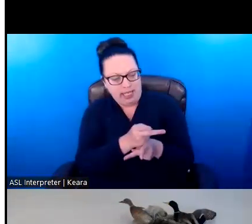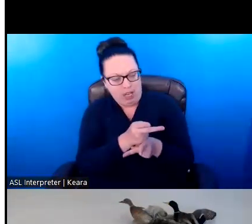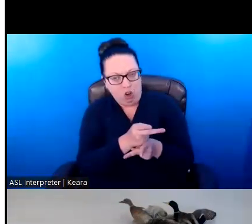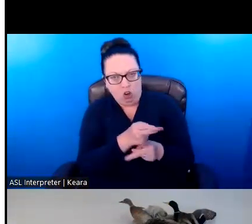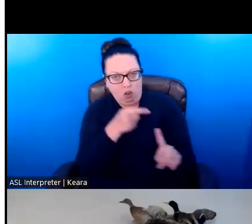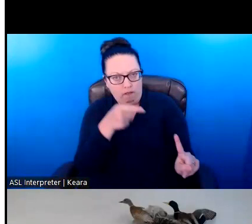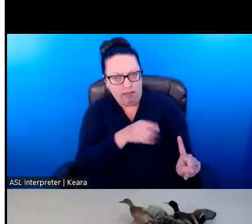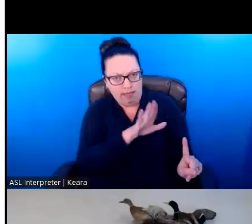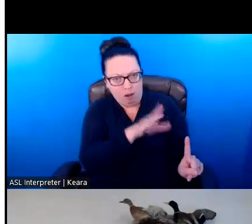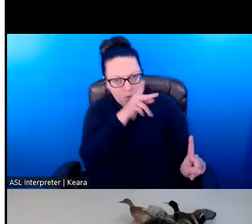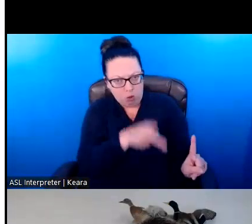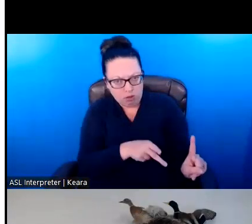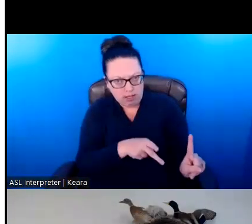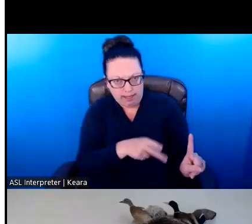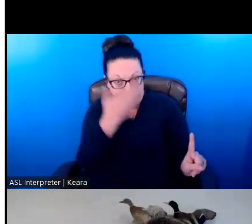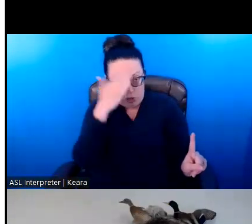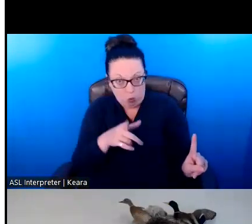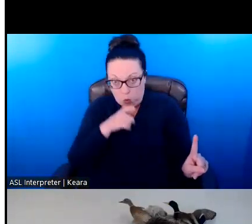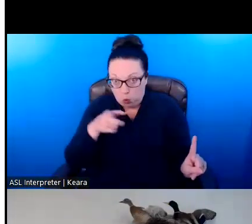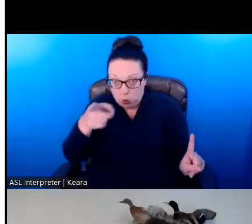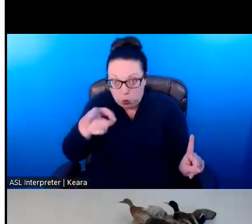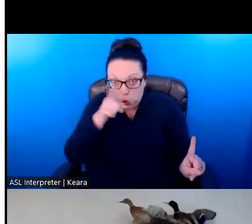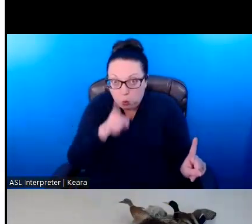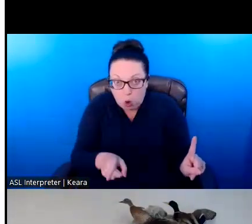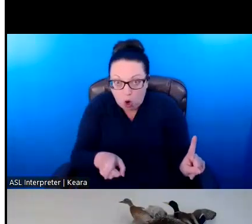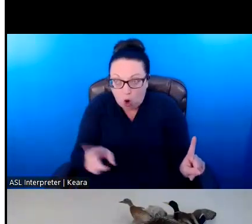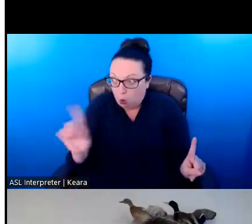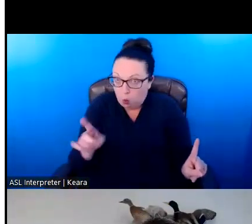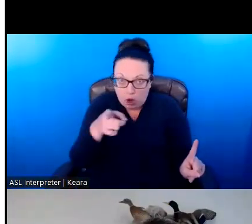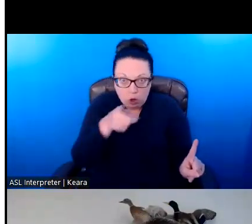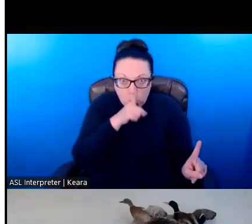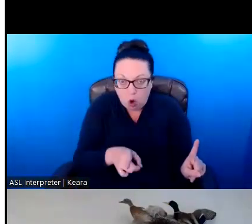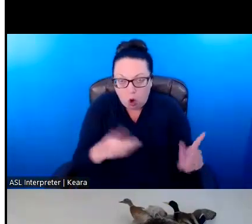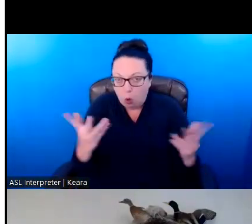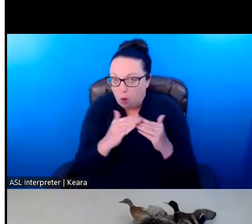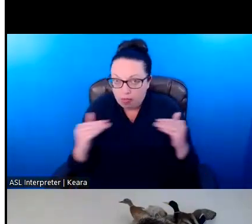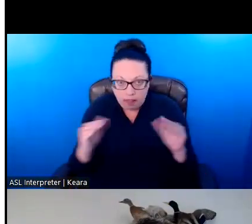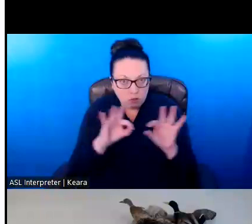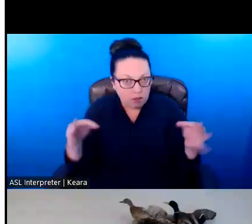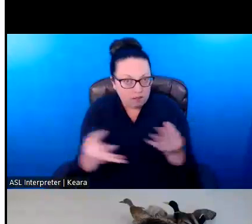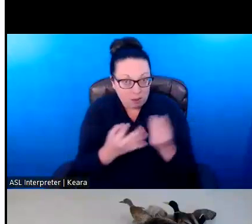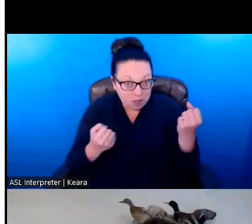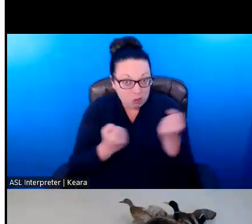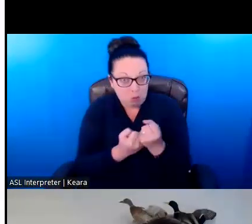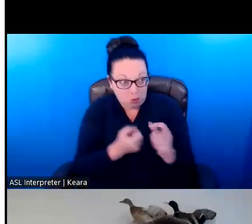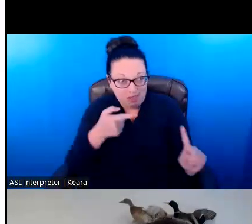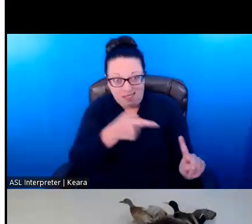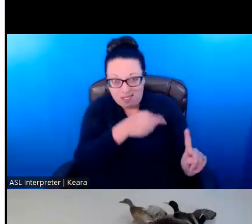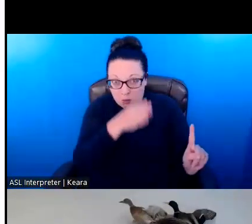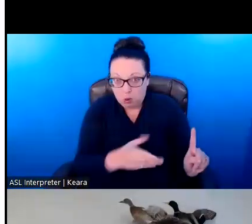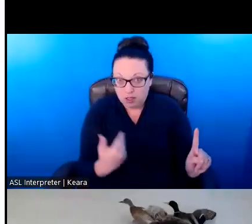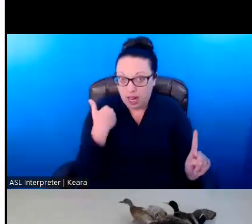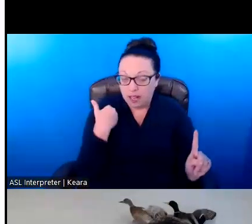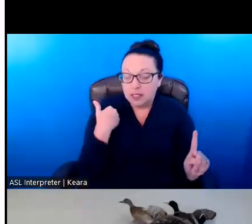know where you are, who you are, what level of family support there is, but that doesn't mean they're not interested.